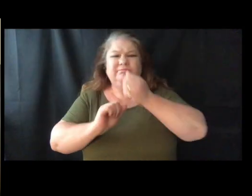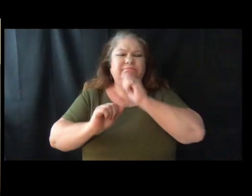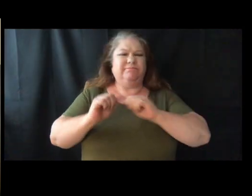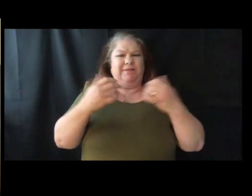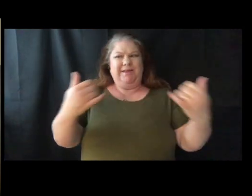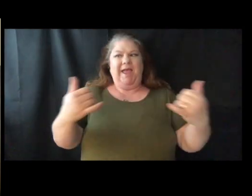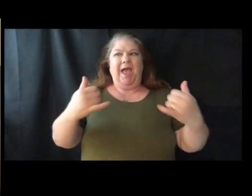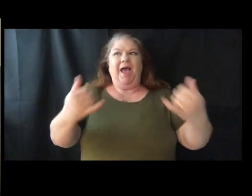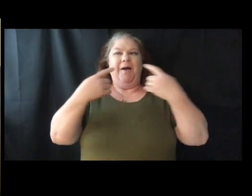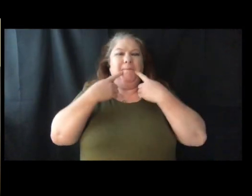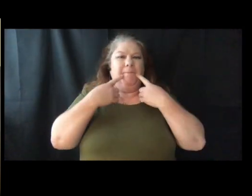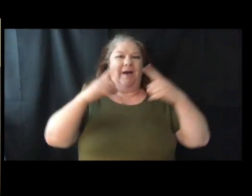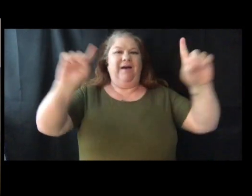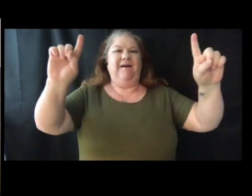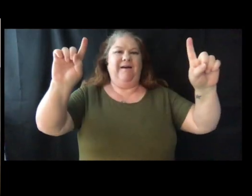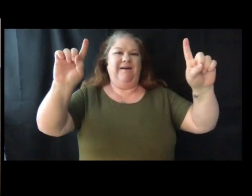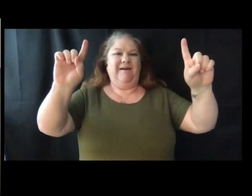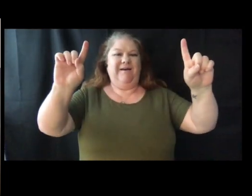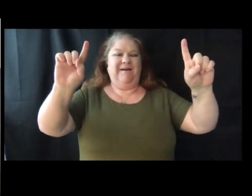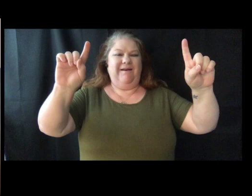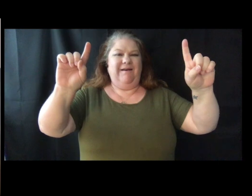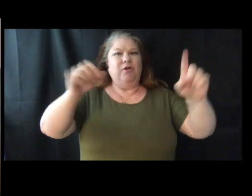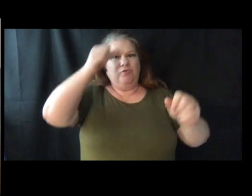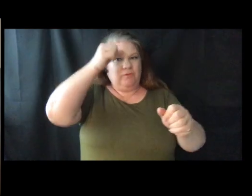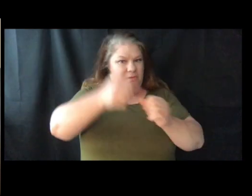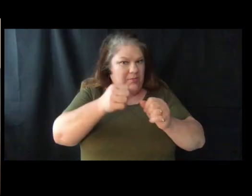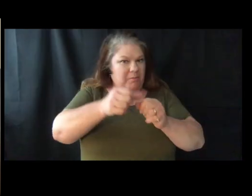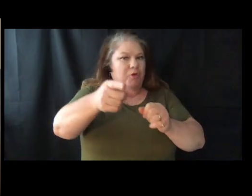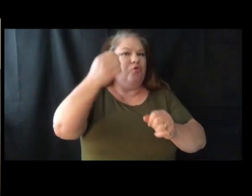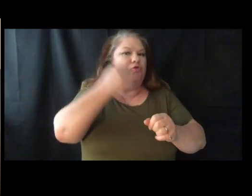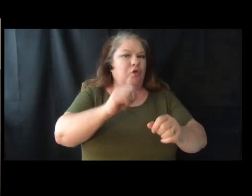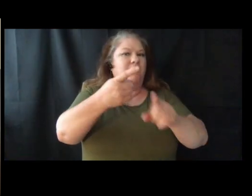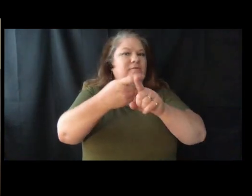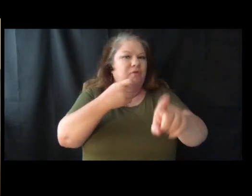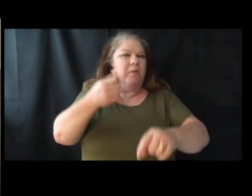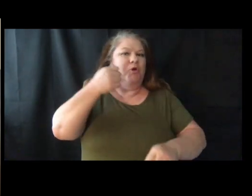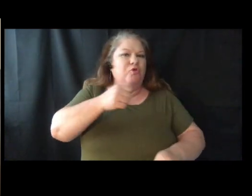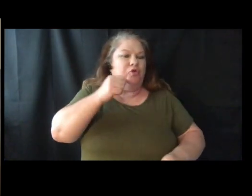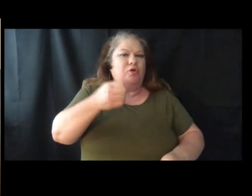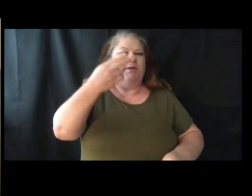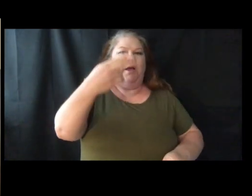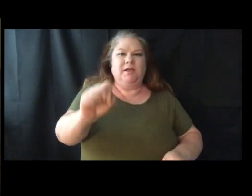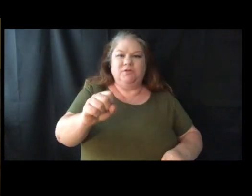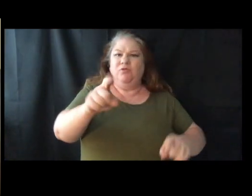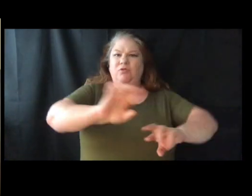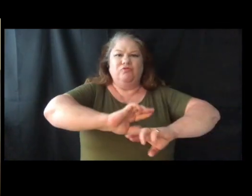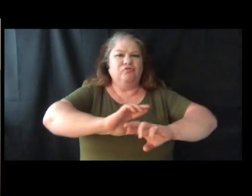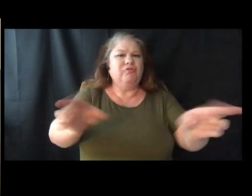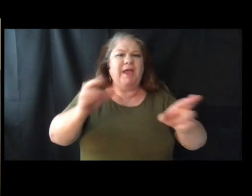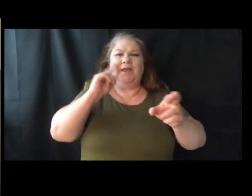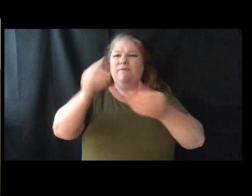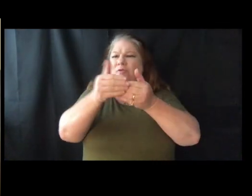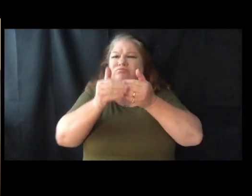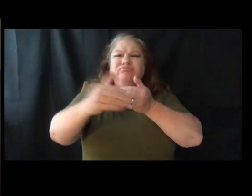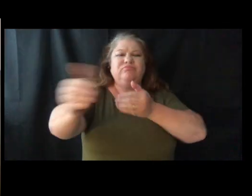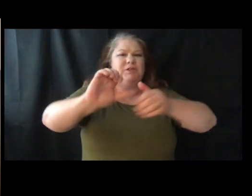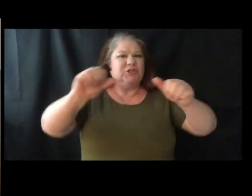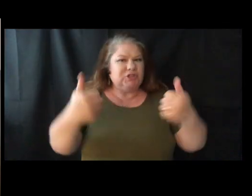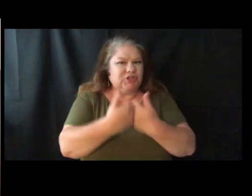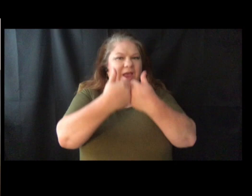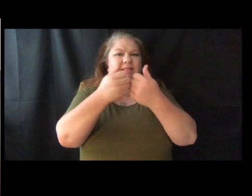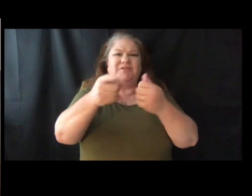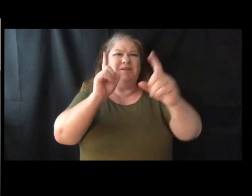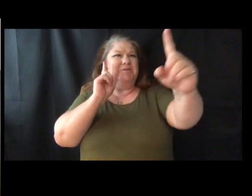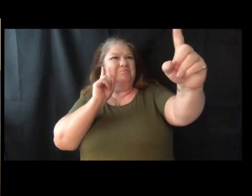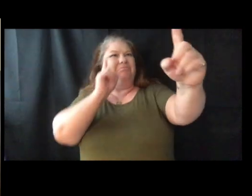this moment. Always remember, you are a Girls High girl. You are prepared for the challenges ahead, and you are destined for